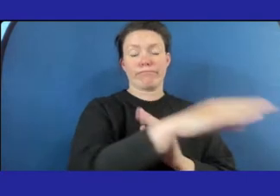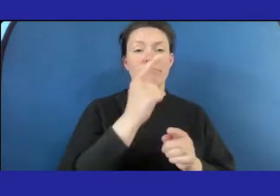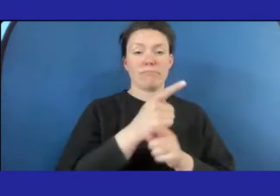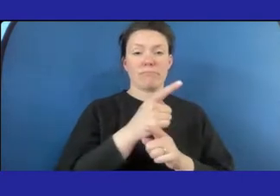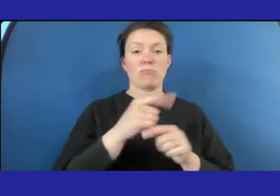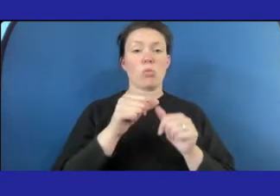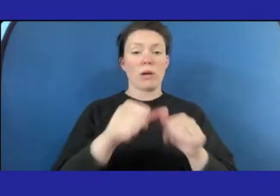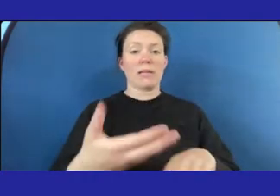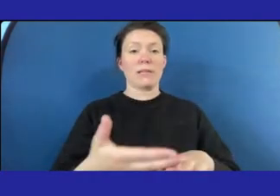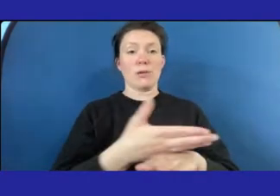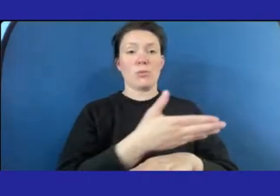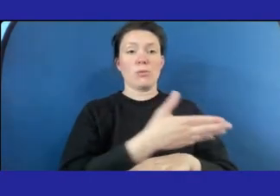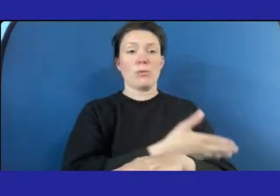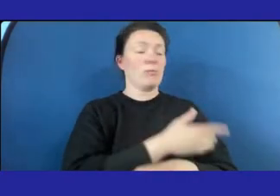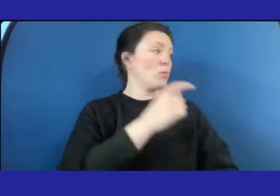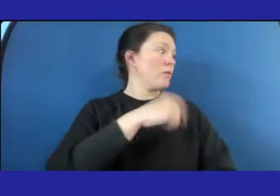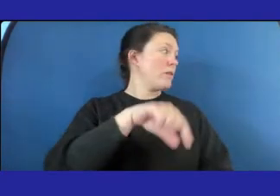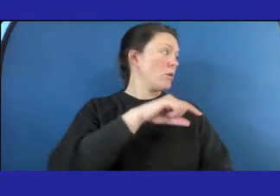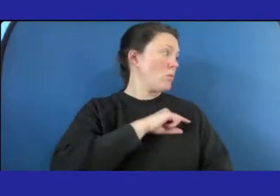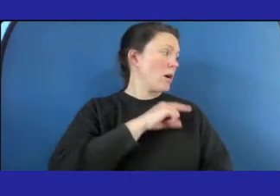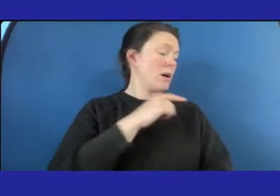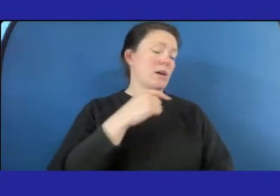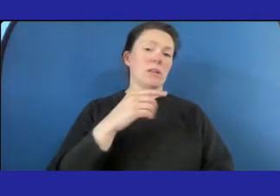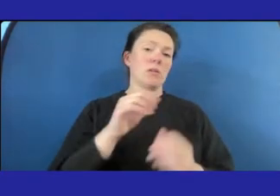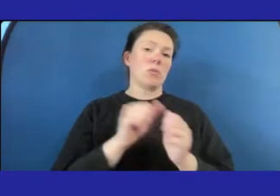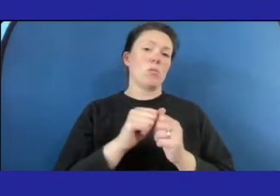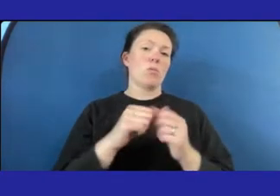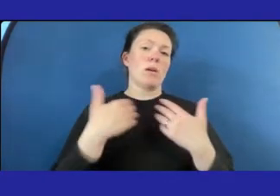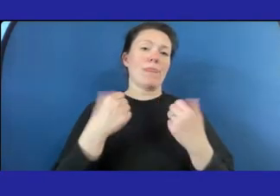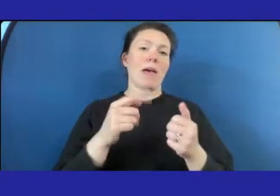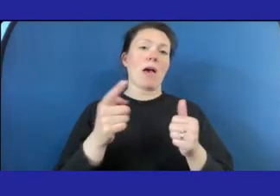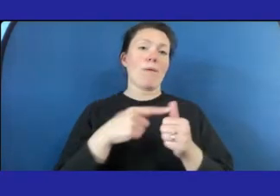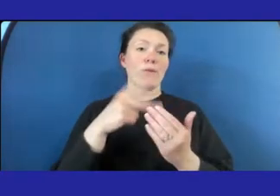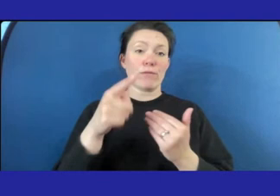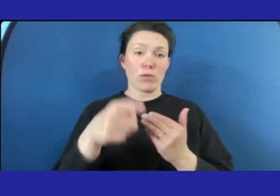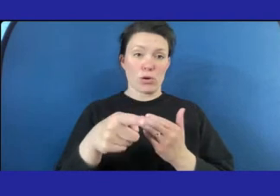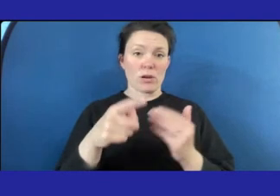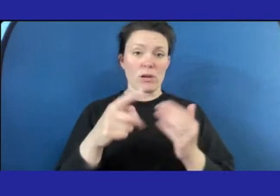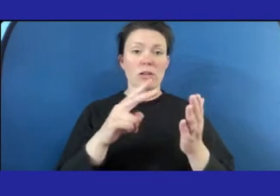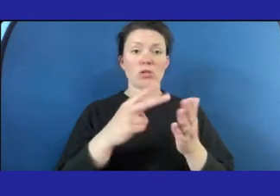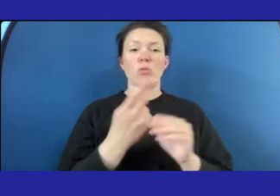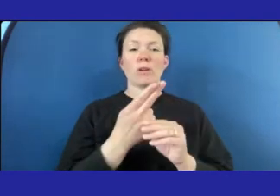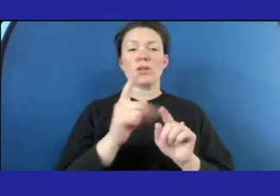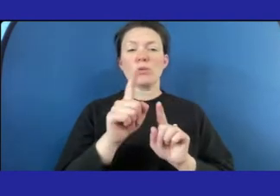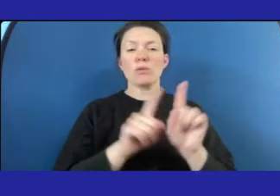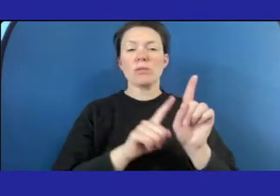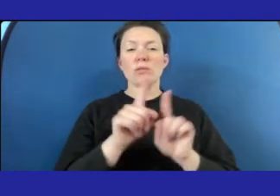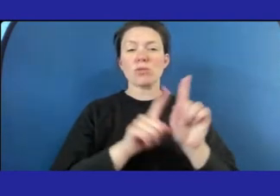and improving our quality. So we, in the Health First program, it's monitored by stars.